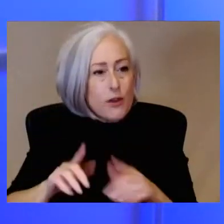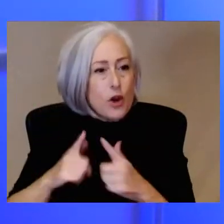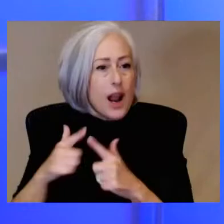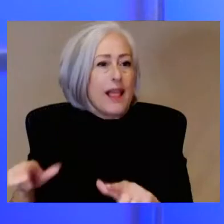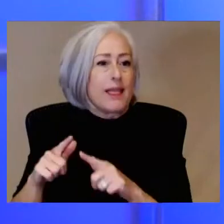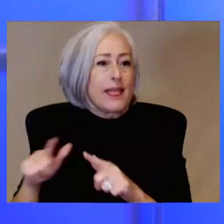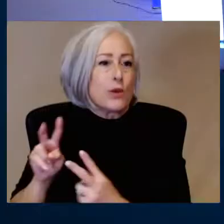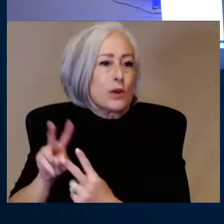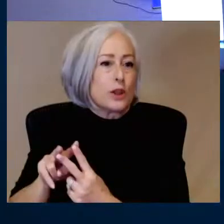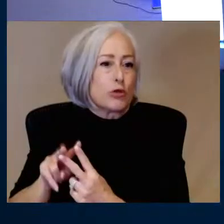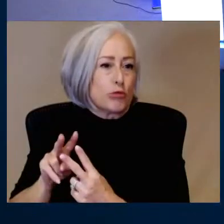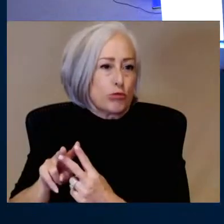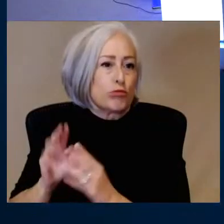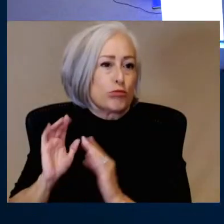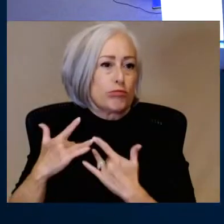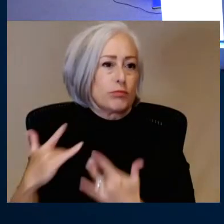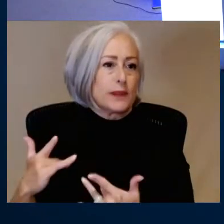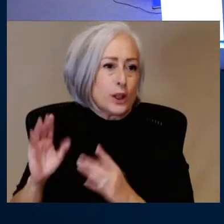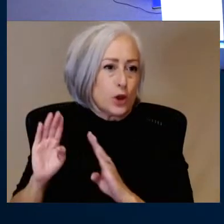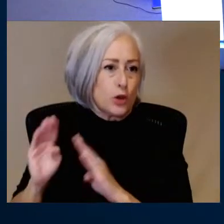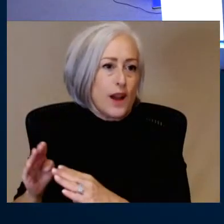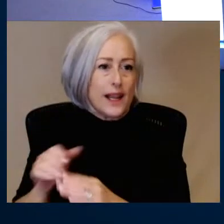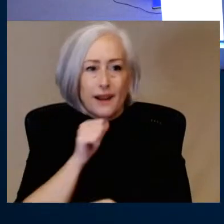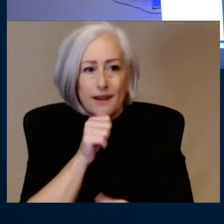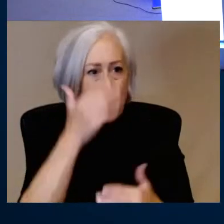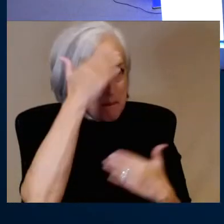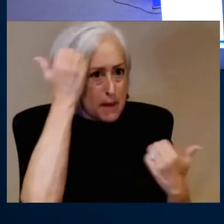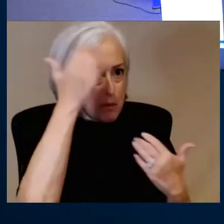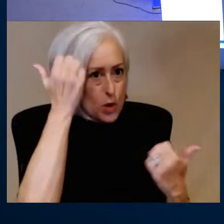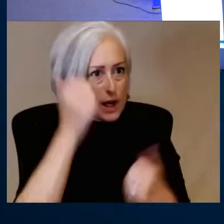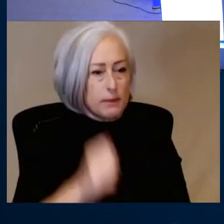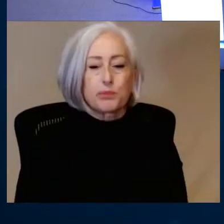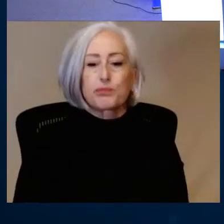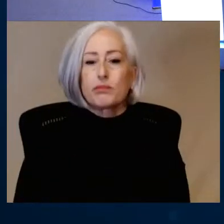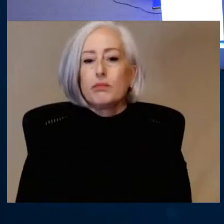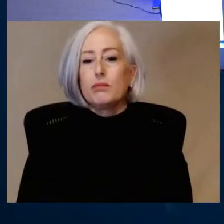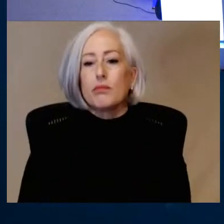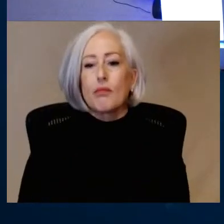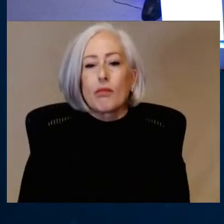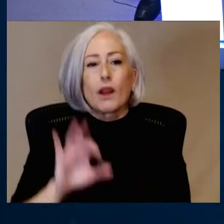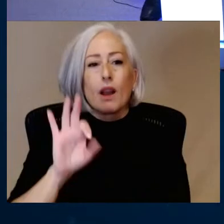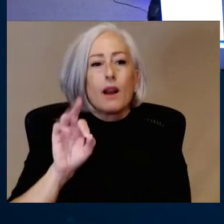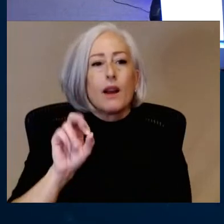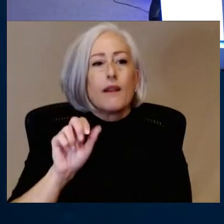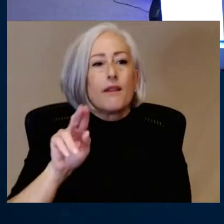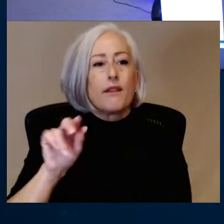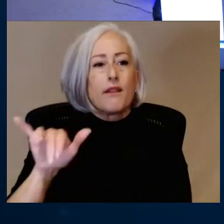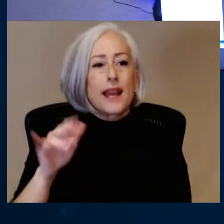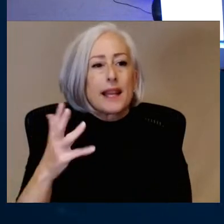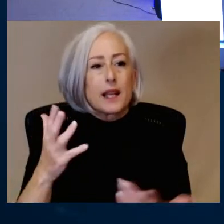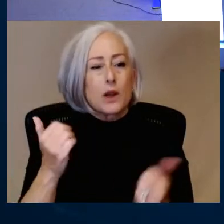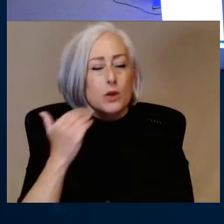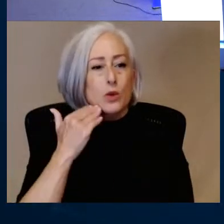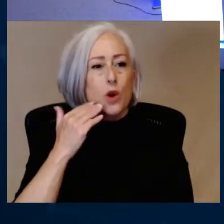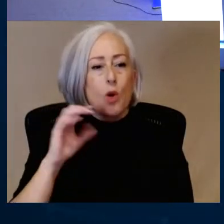so more than memory. Jess? Okay, 2 last quick ones. Fanny wants to know, what about the Exelon